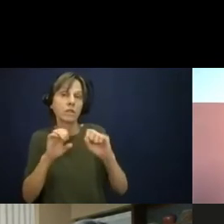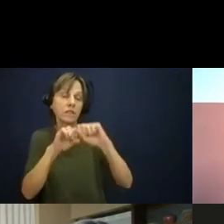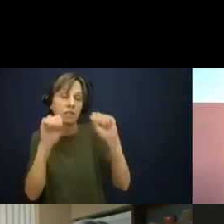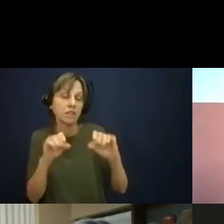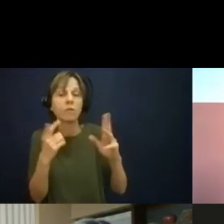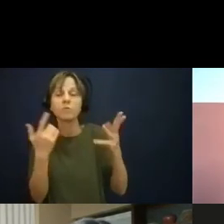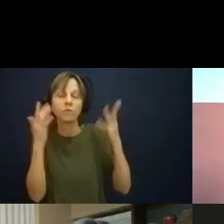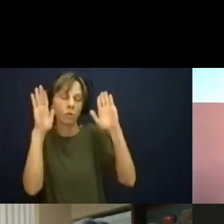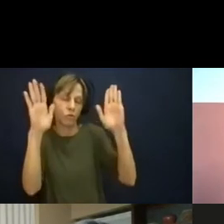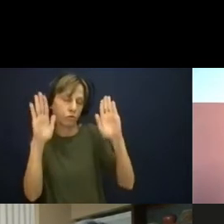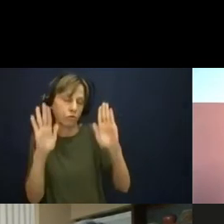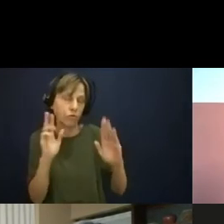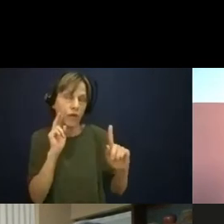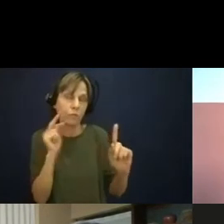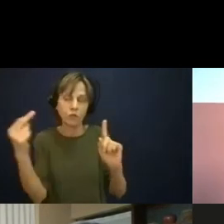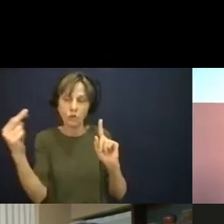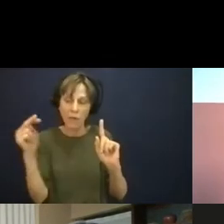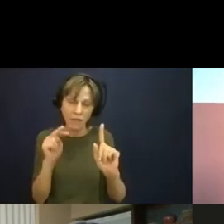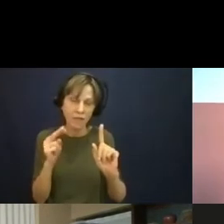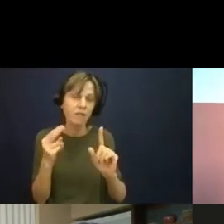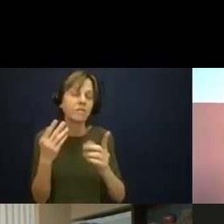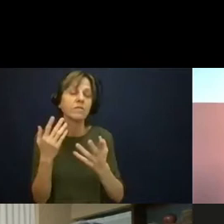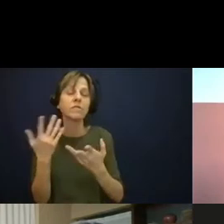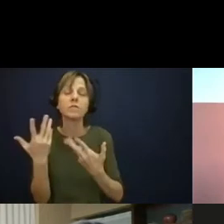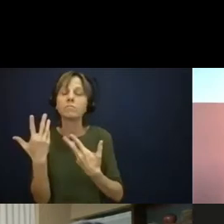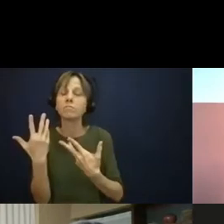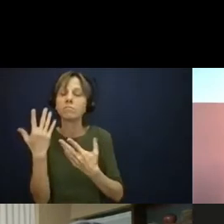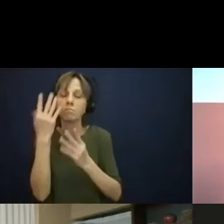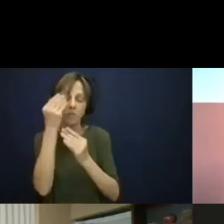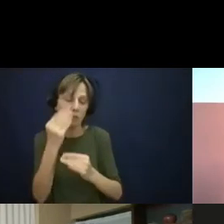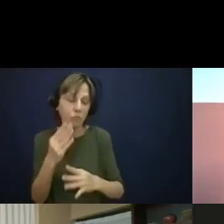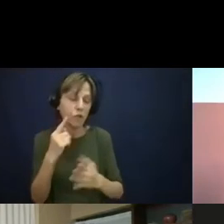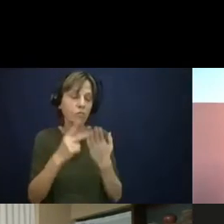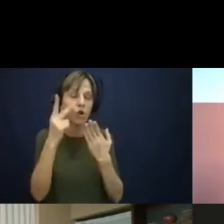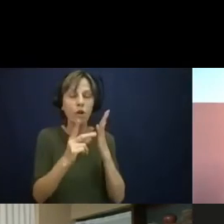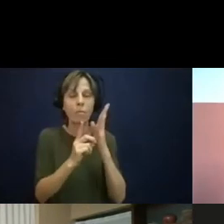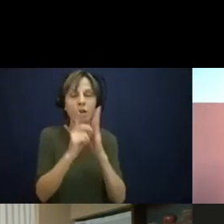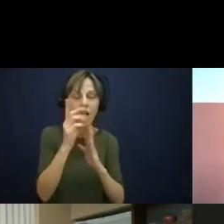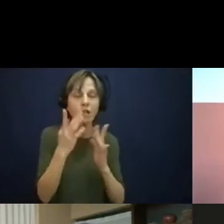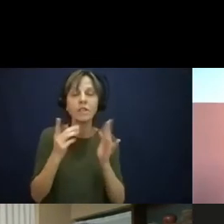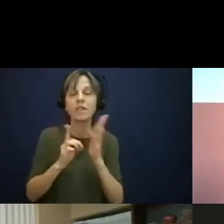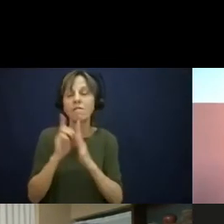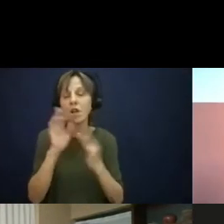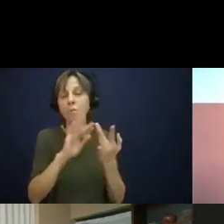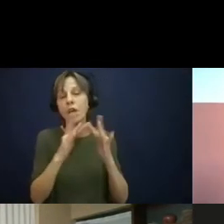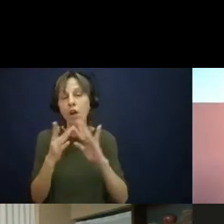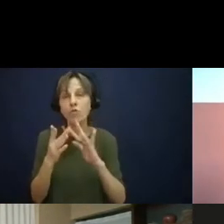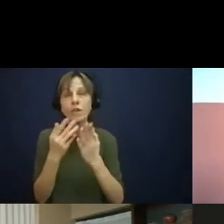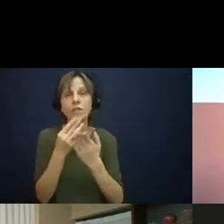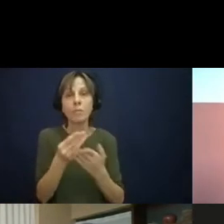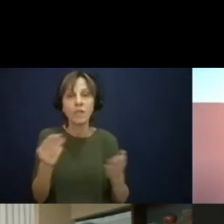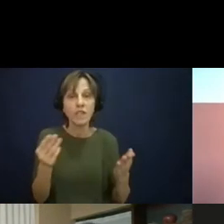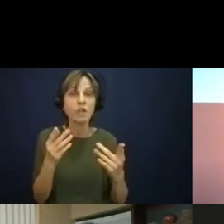perspectives and input on program development, developing outreach materials, adopting language that is